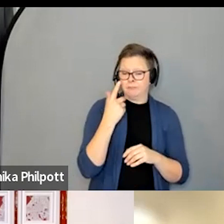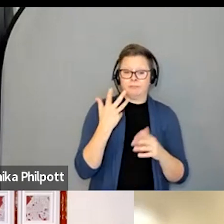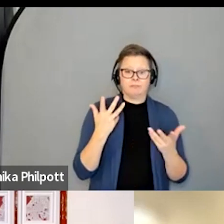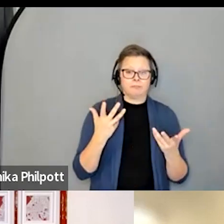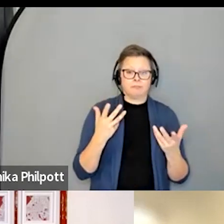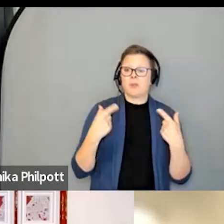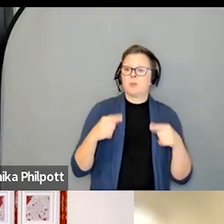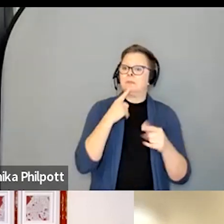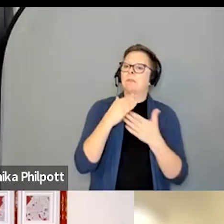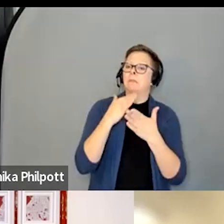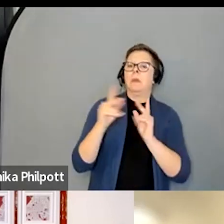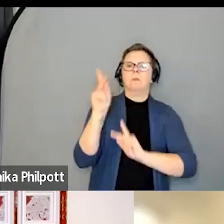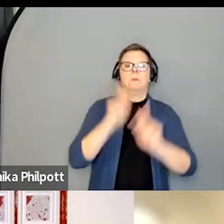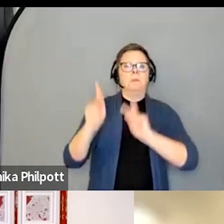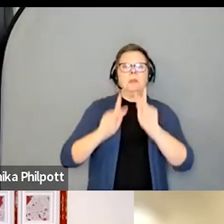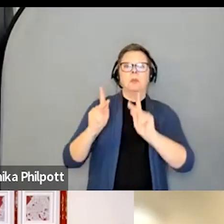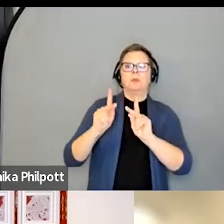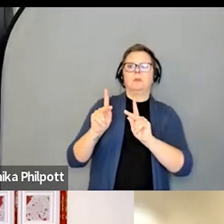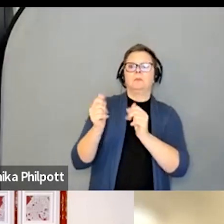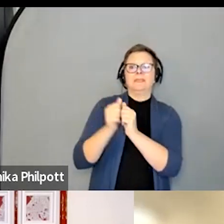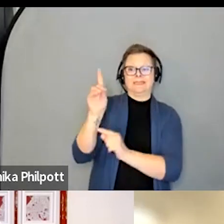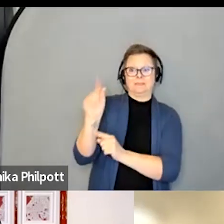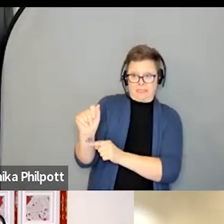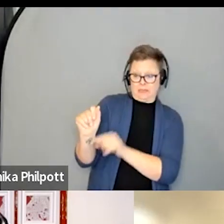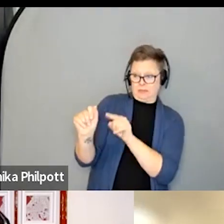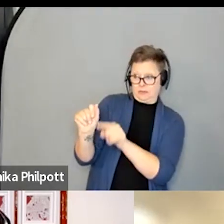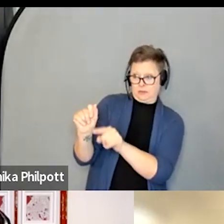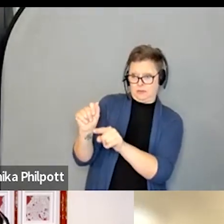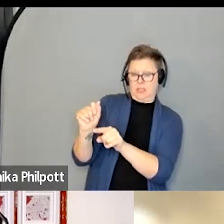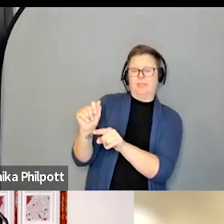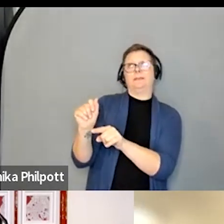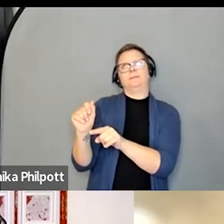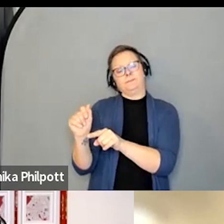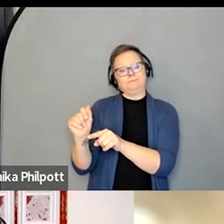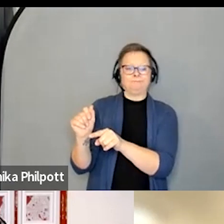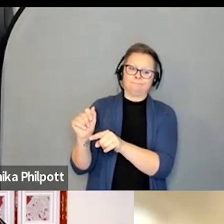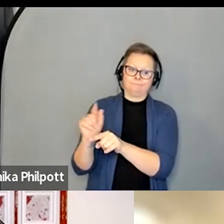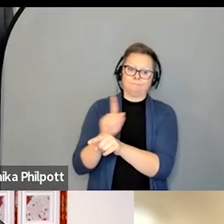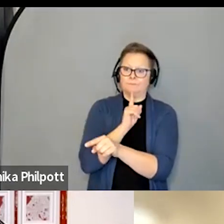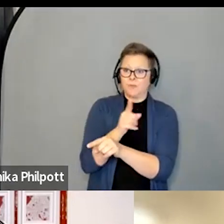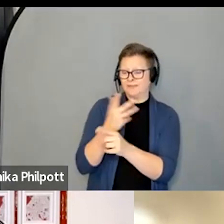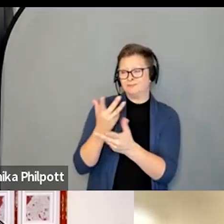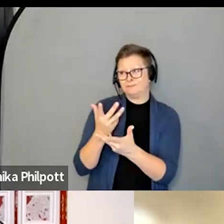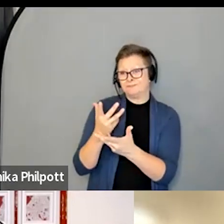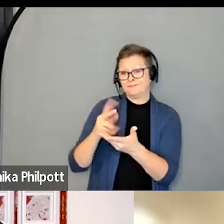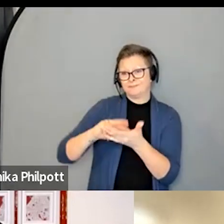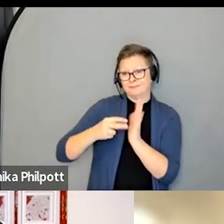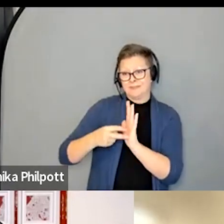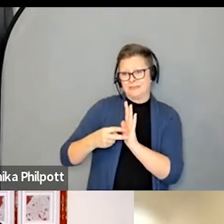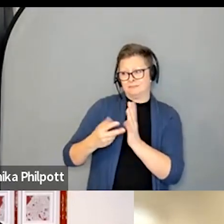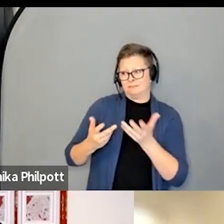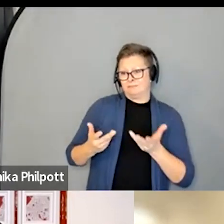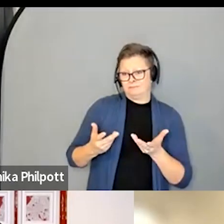with disabilities, it's a big part of it, but for me, it's not necessarily about the disability.